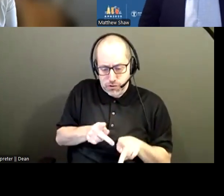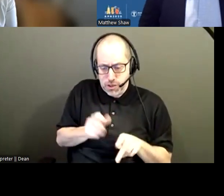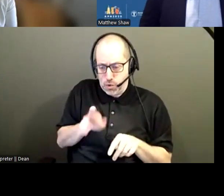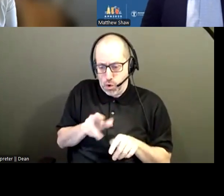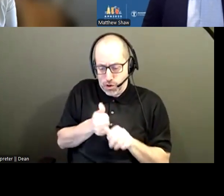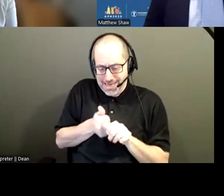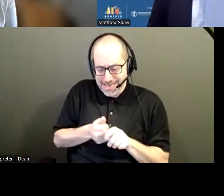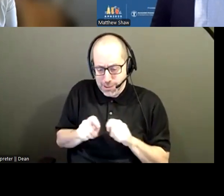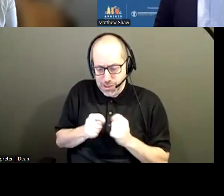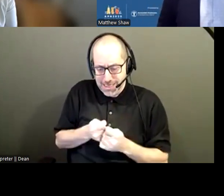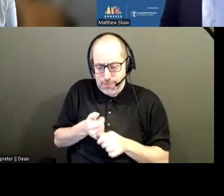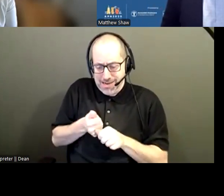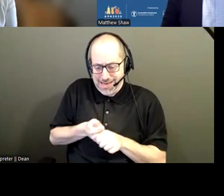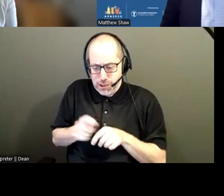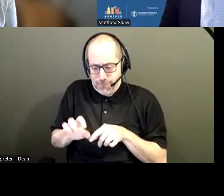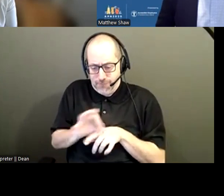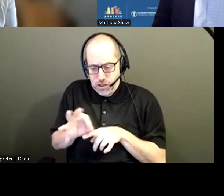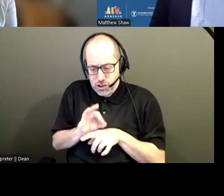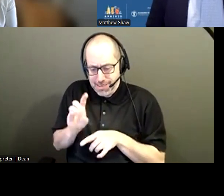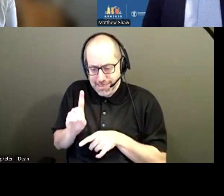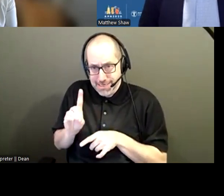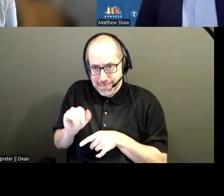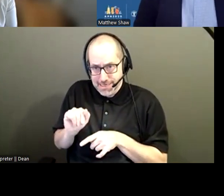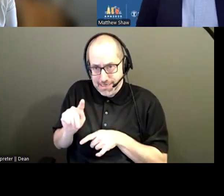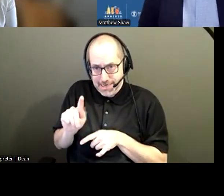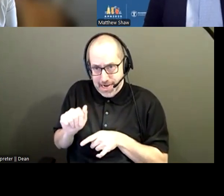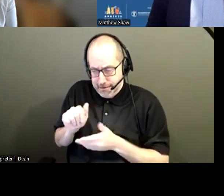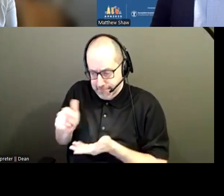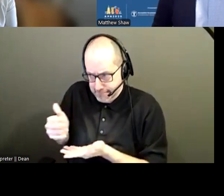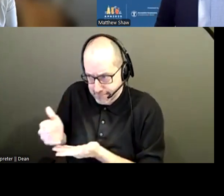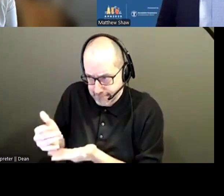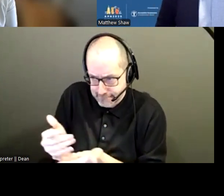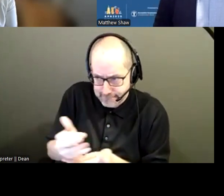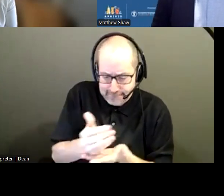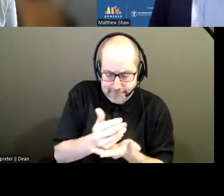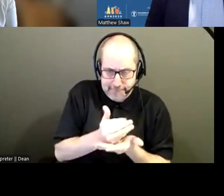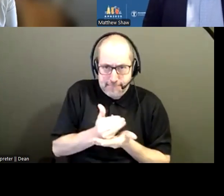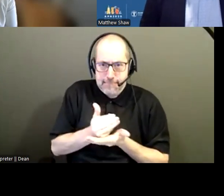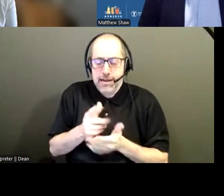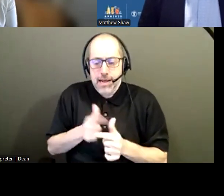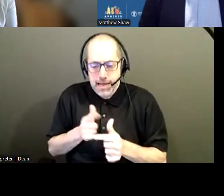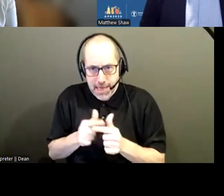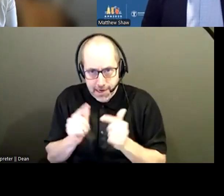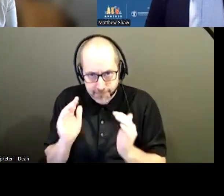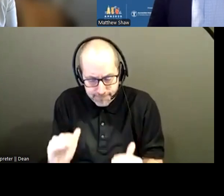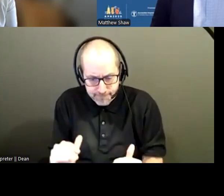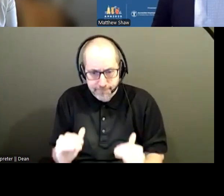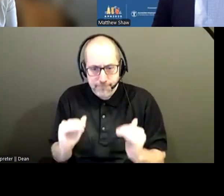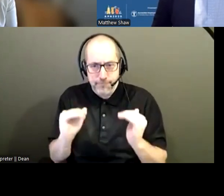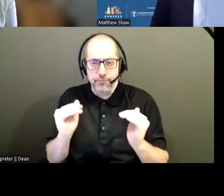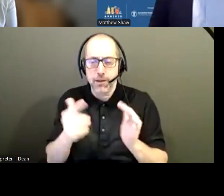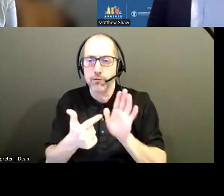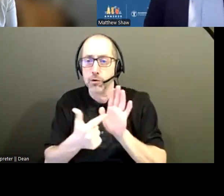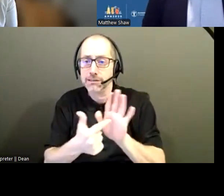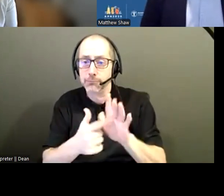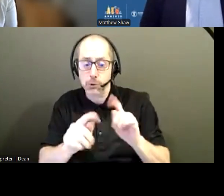function level, and then working your way up. One of my common points of advice to organizations and teams is